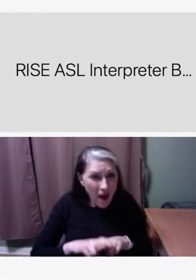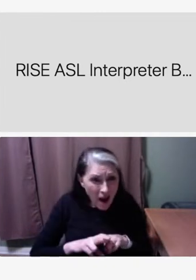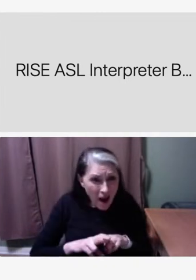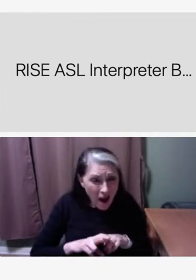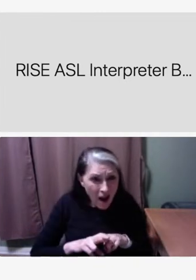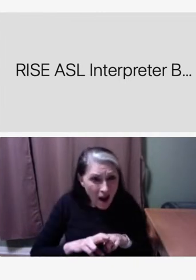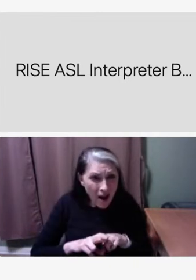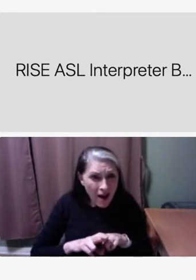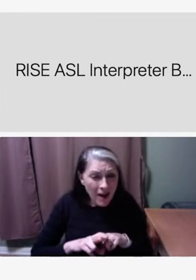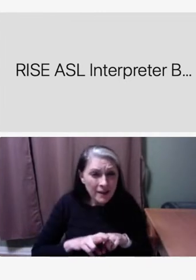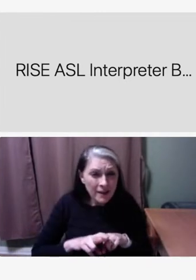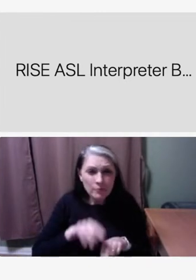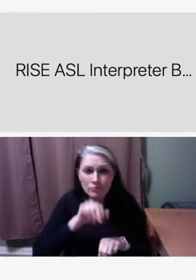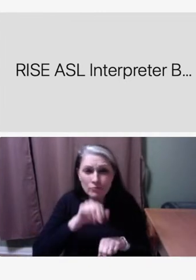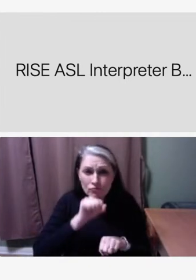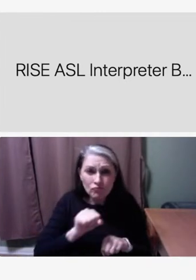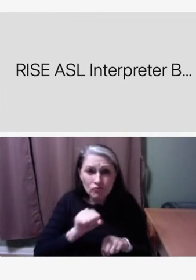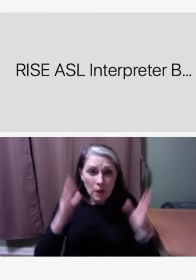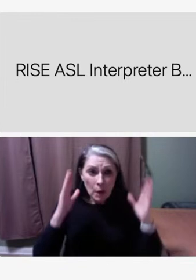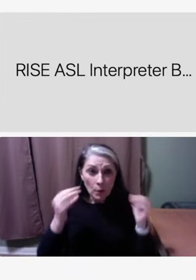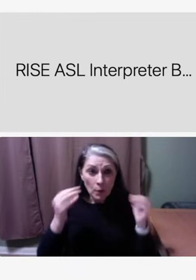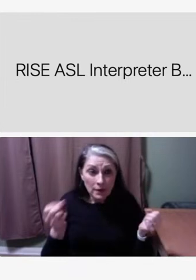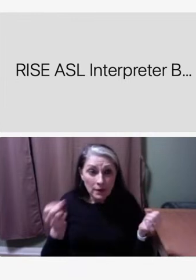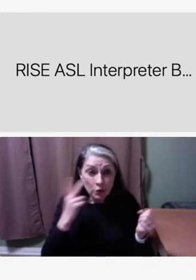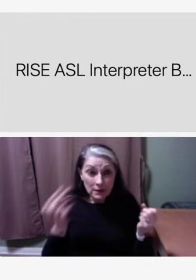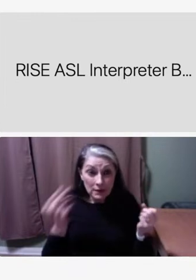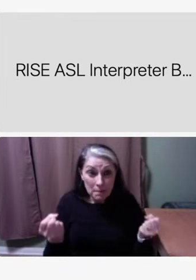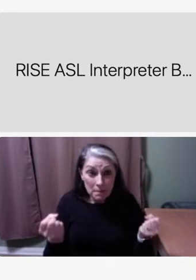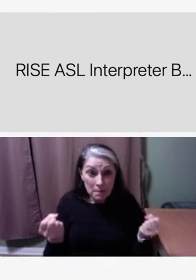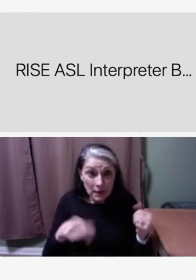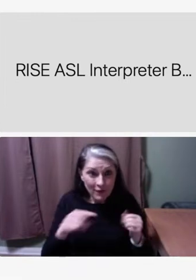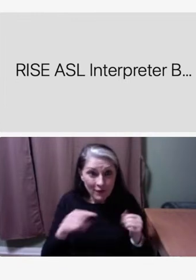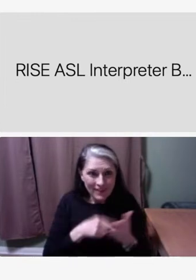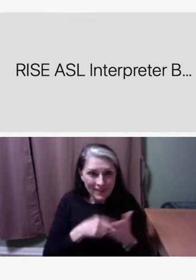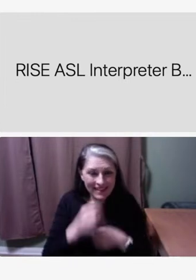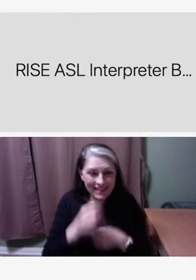many of you this year, unless COVID hits me again.